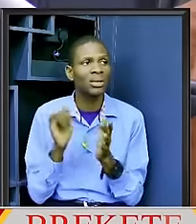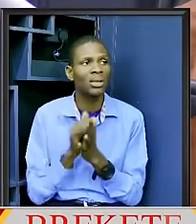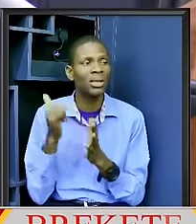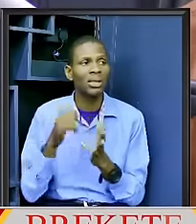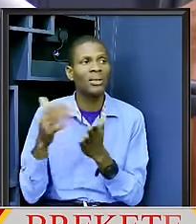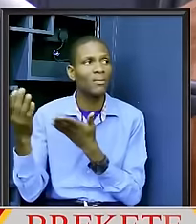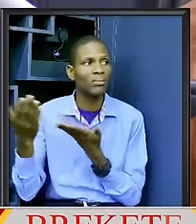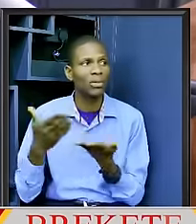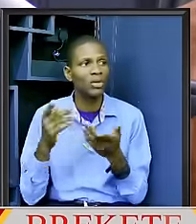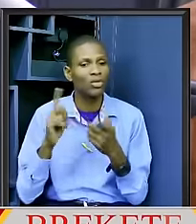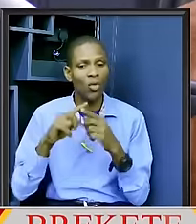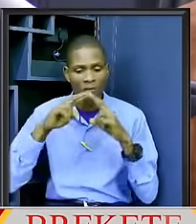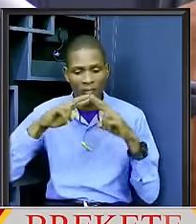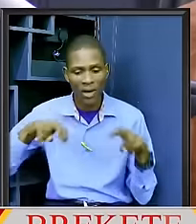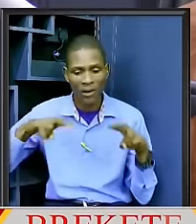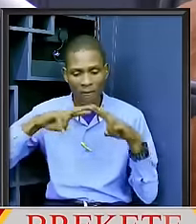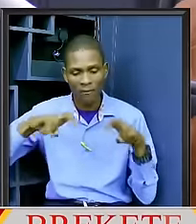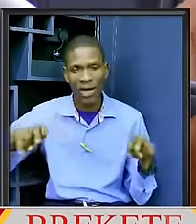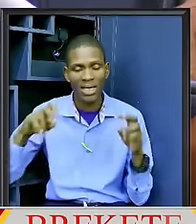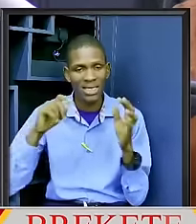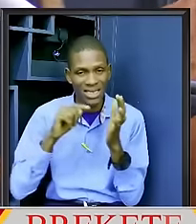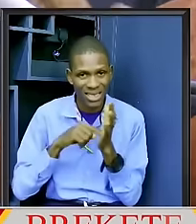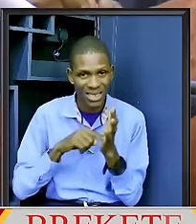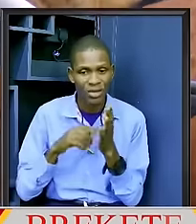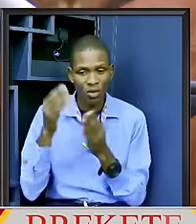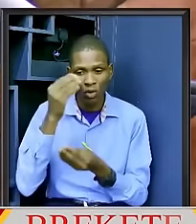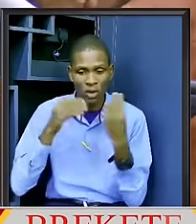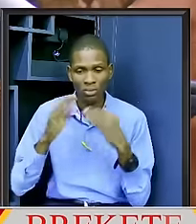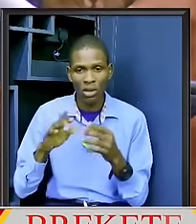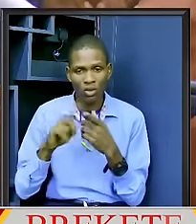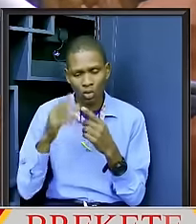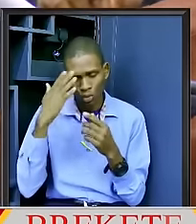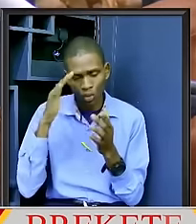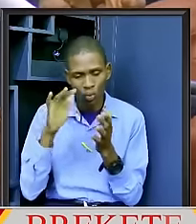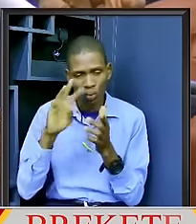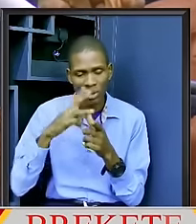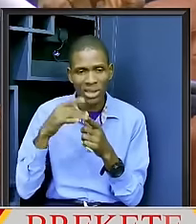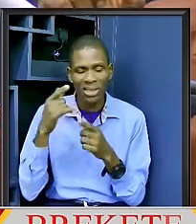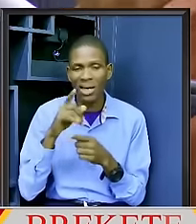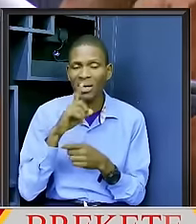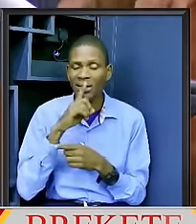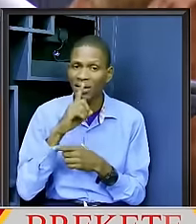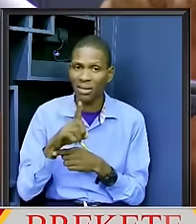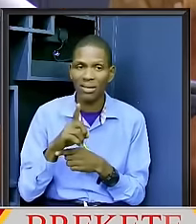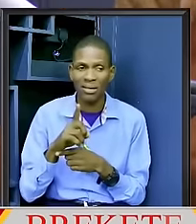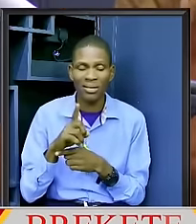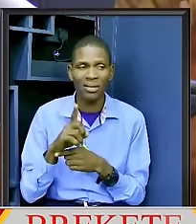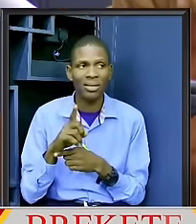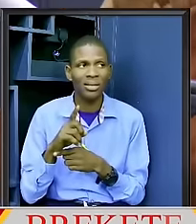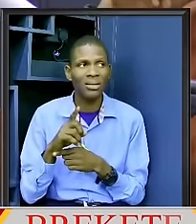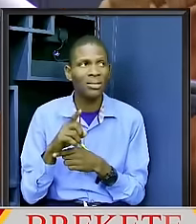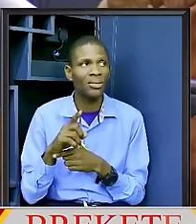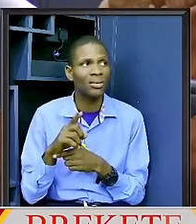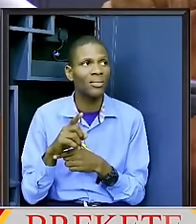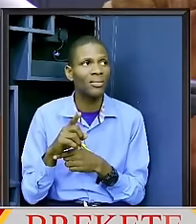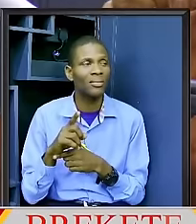bring. To verify these customers to know whether they're eligible Yes, sir. And